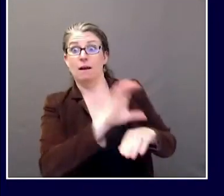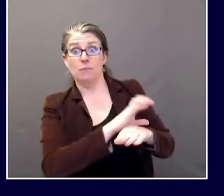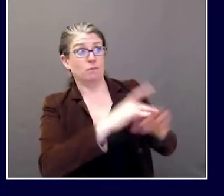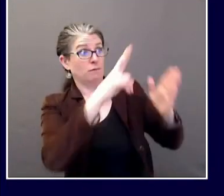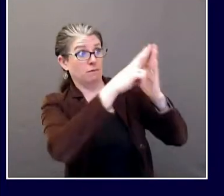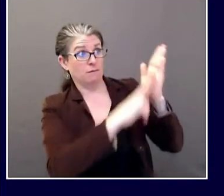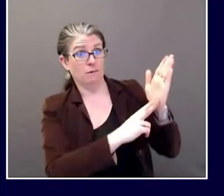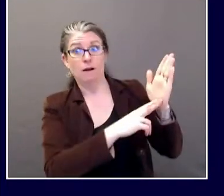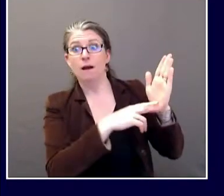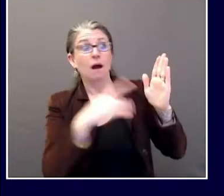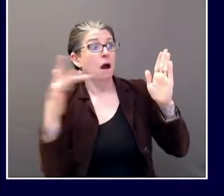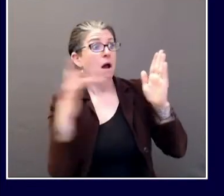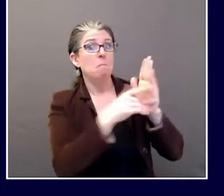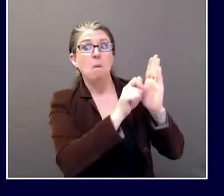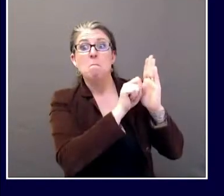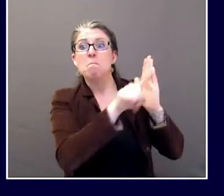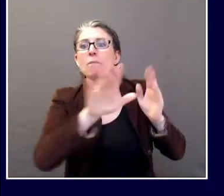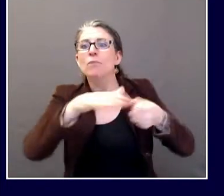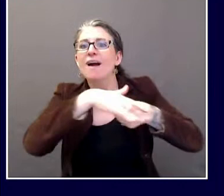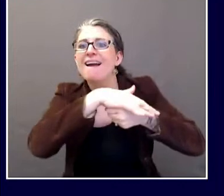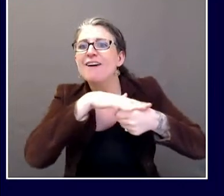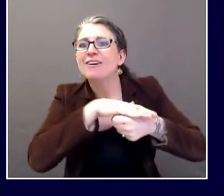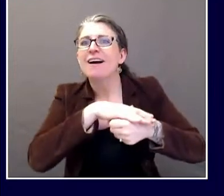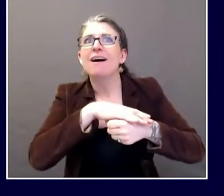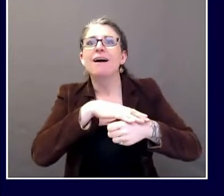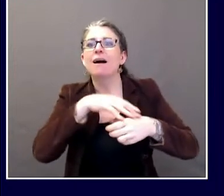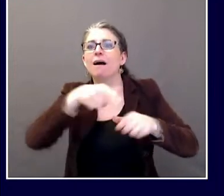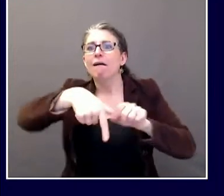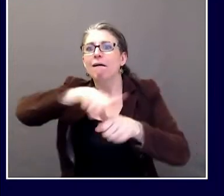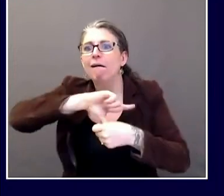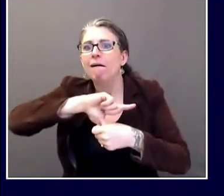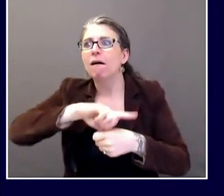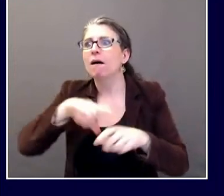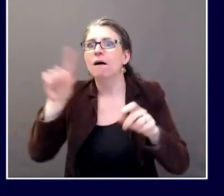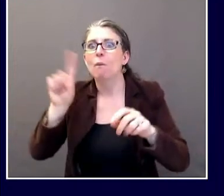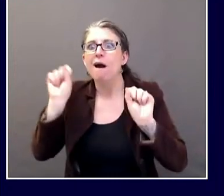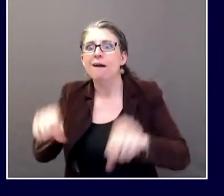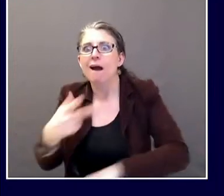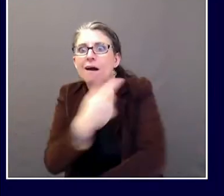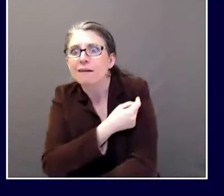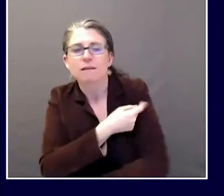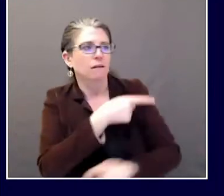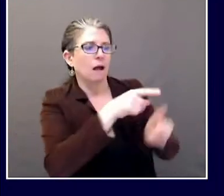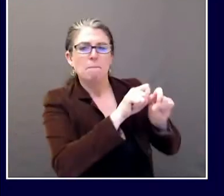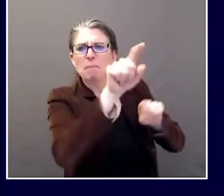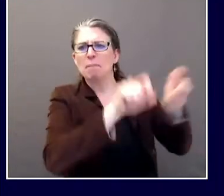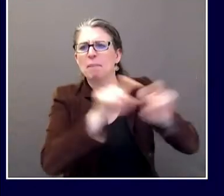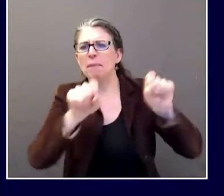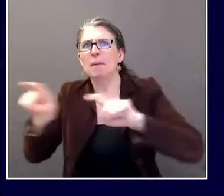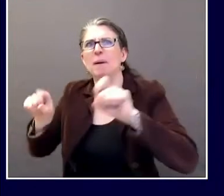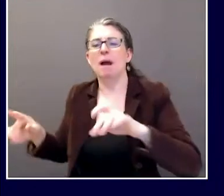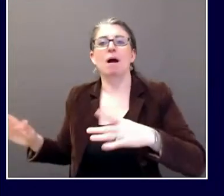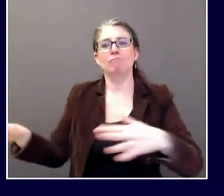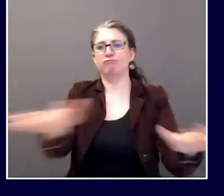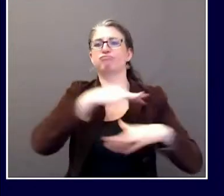with more vaccine. But those days, those times are still a little bit ahead of us. And so in that meantime, I once